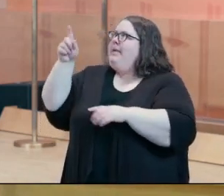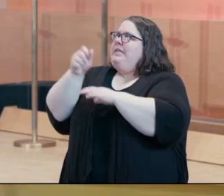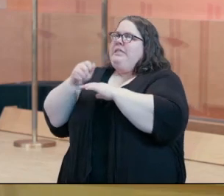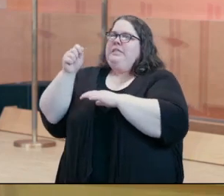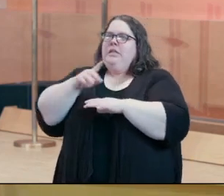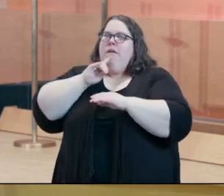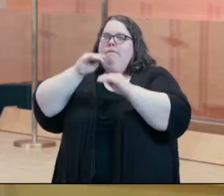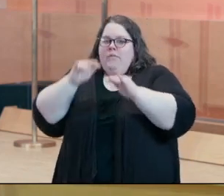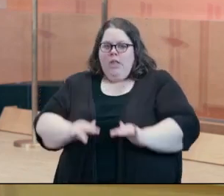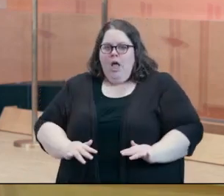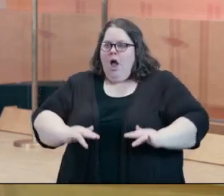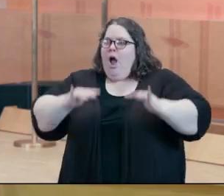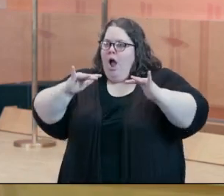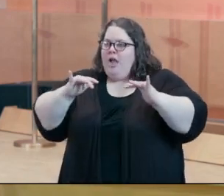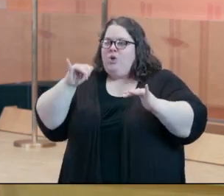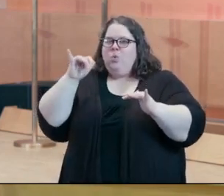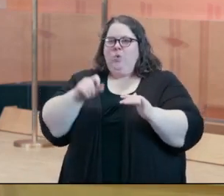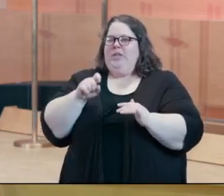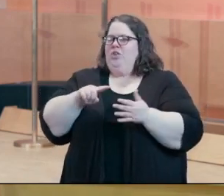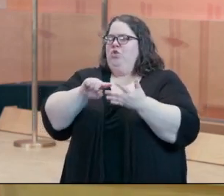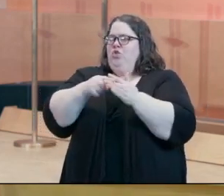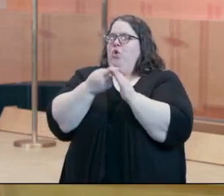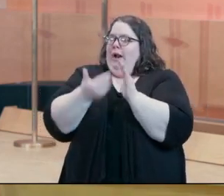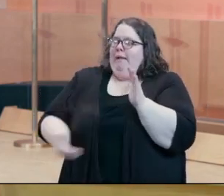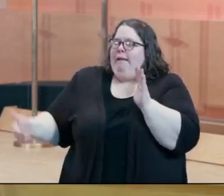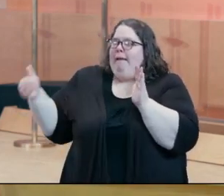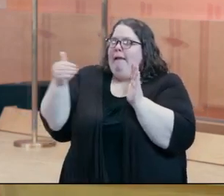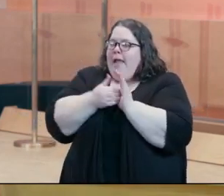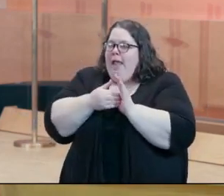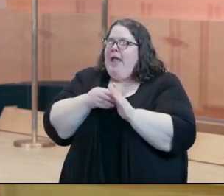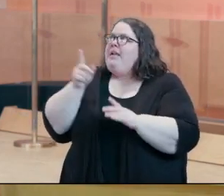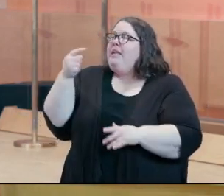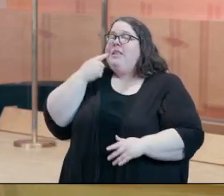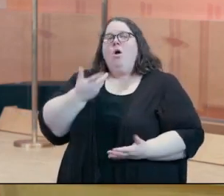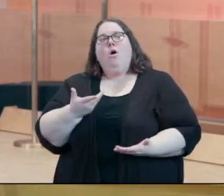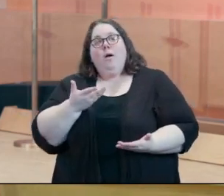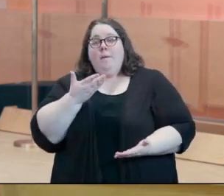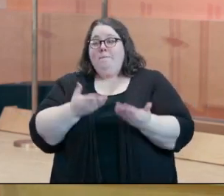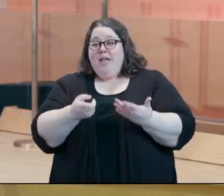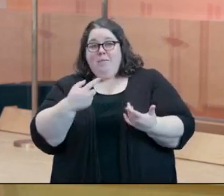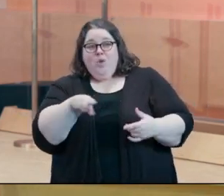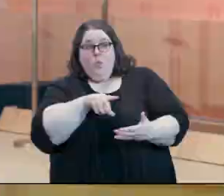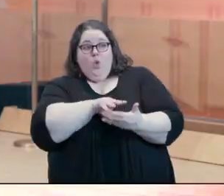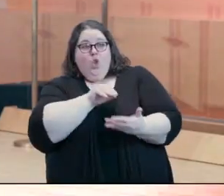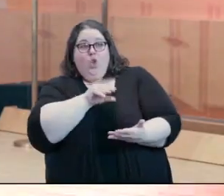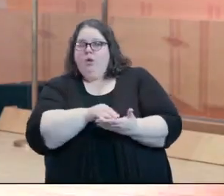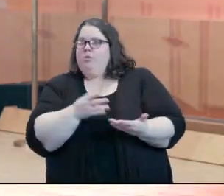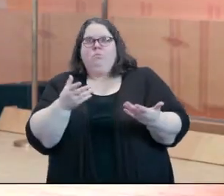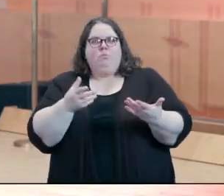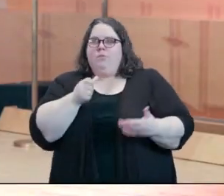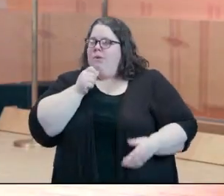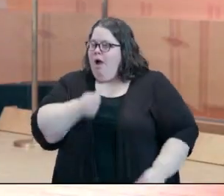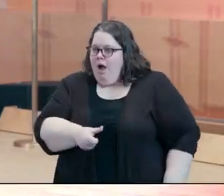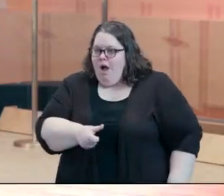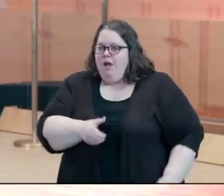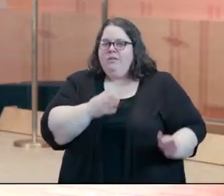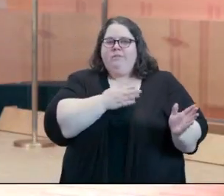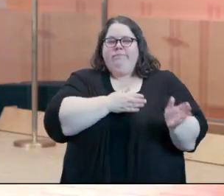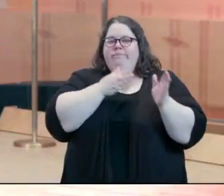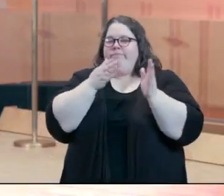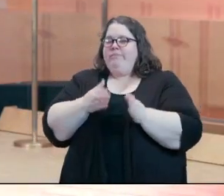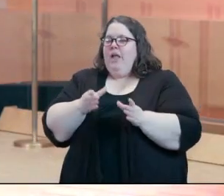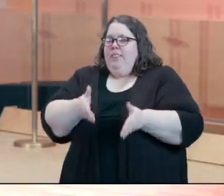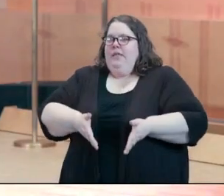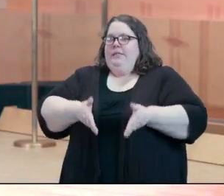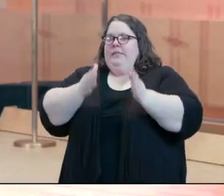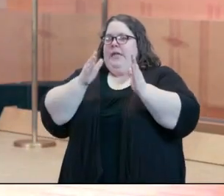almost a reset, and you think maybe that's the turning point, maybe they'll learn, and yet once again you get to the story of the Tower of Babel, and once again the